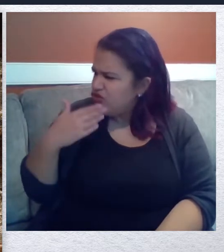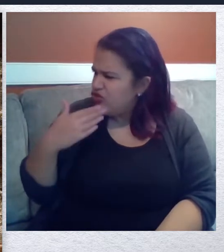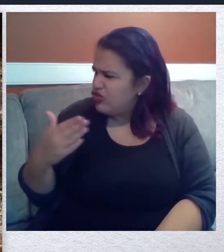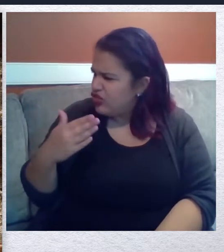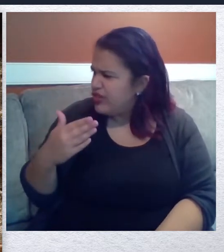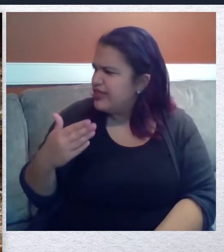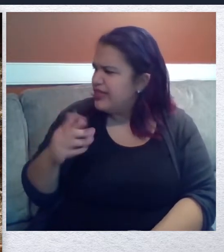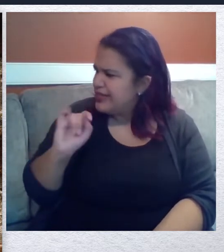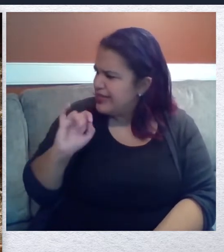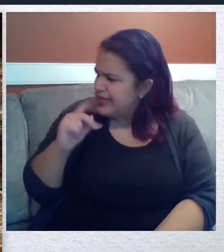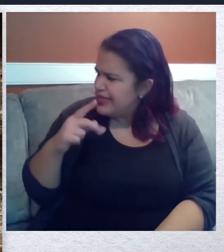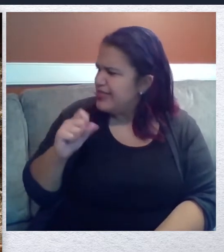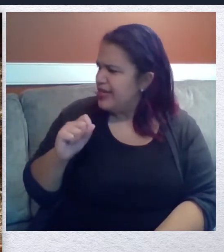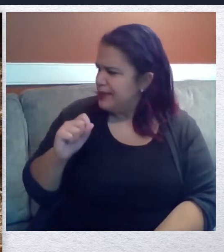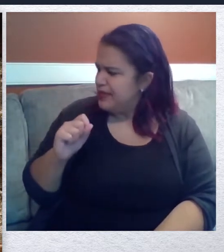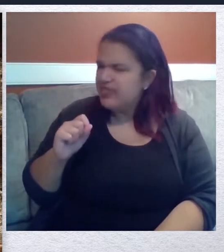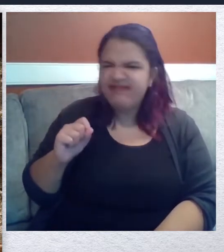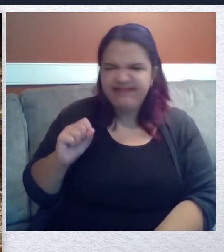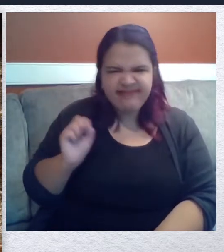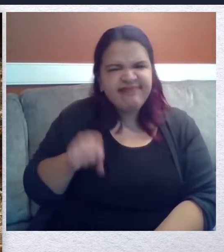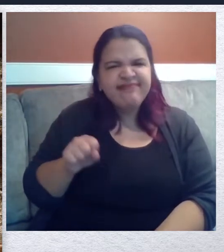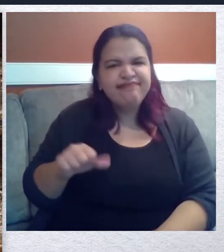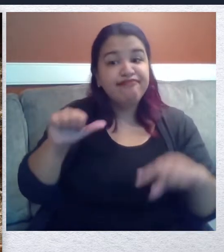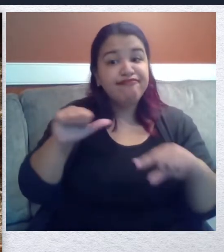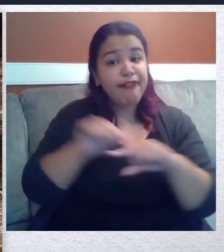feeling confident and prepared.